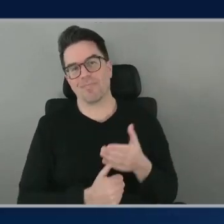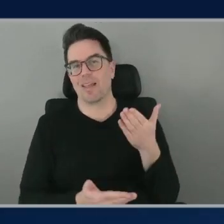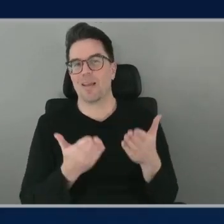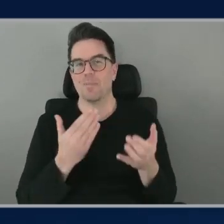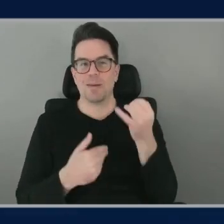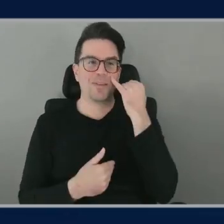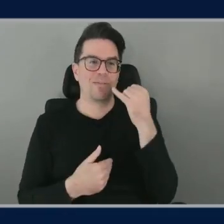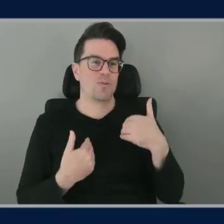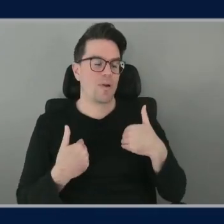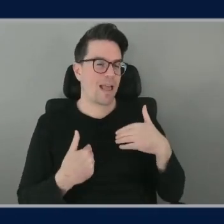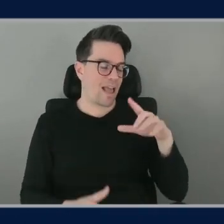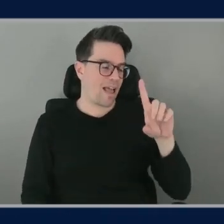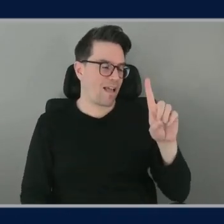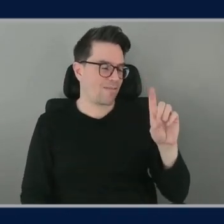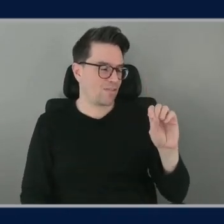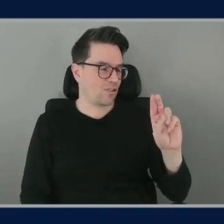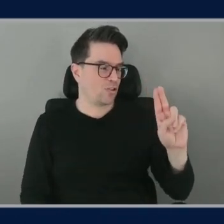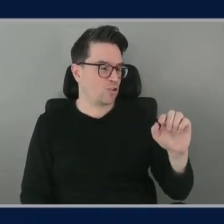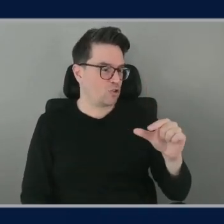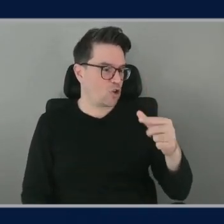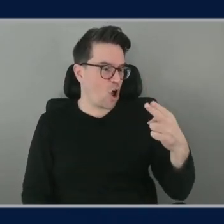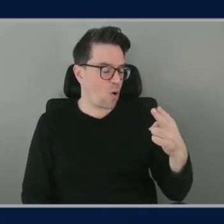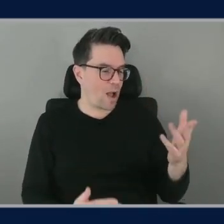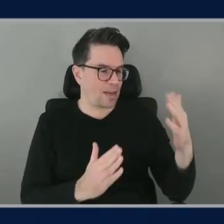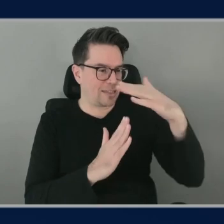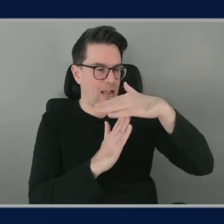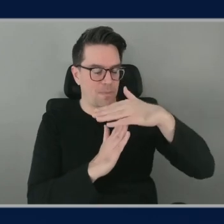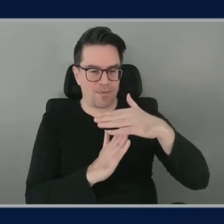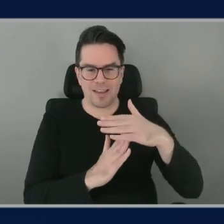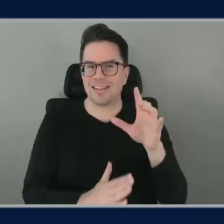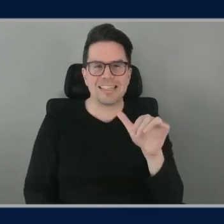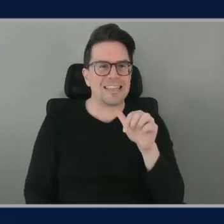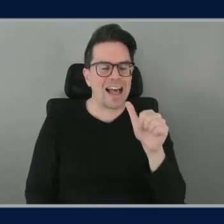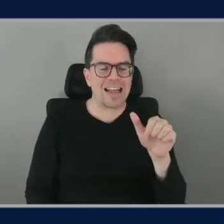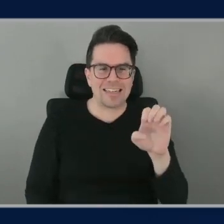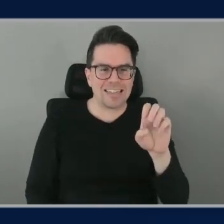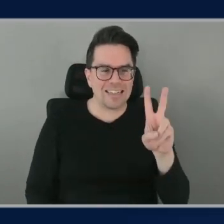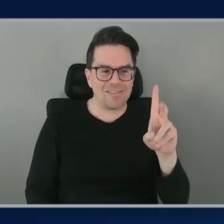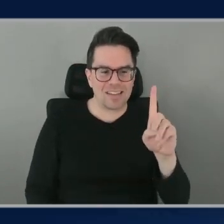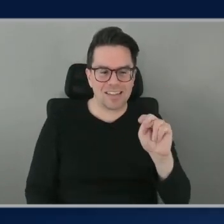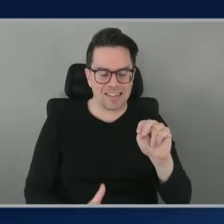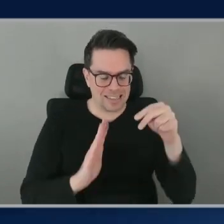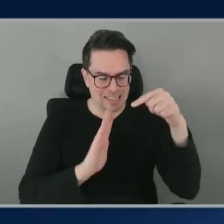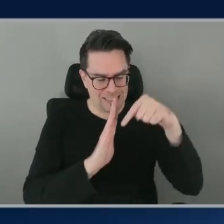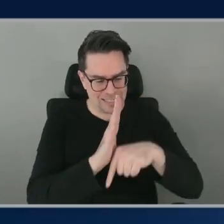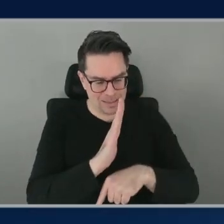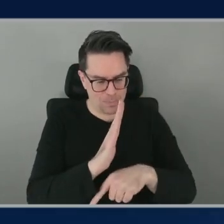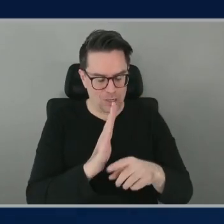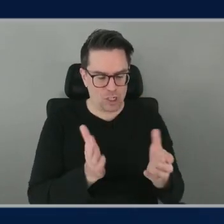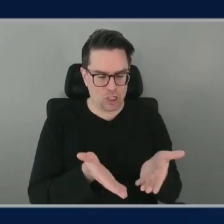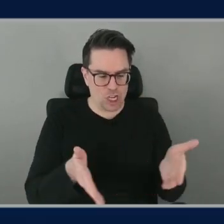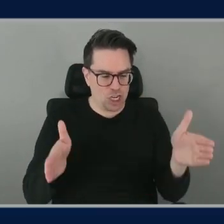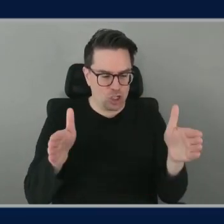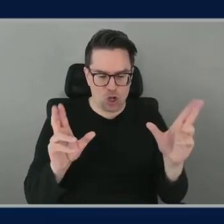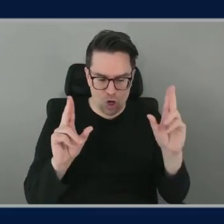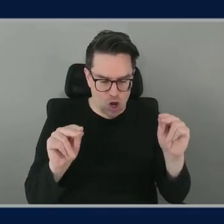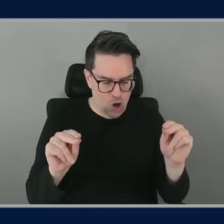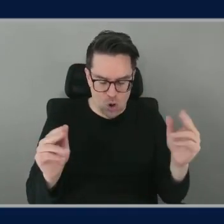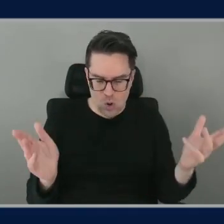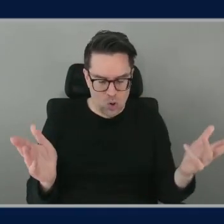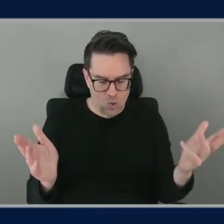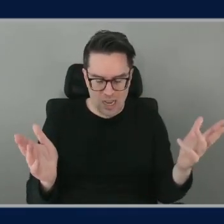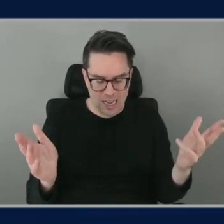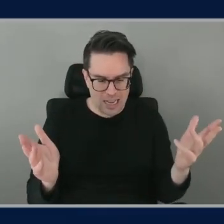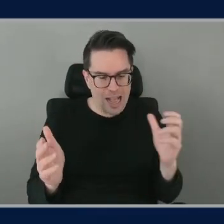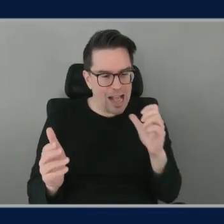not even a deep dish. That's just this weird variant just to suit the definition. So I'm not sold. I'm gonna say it sounds definitely more like a casserole at that point. It